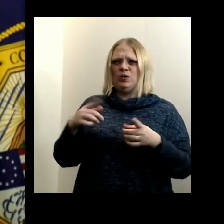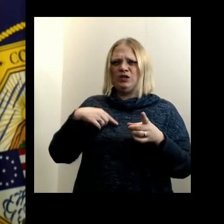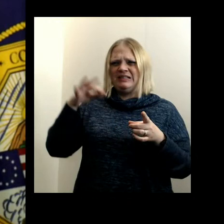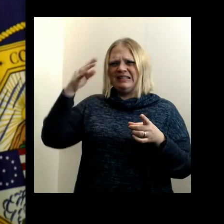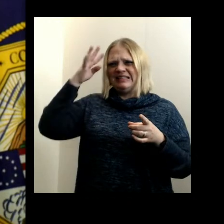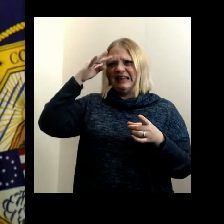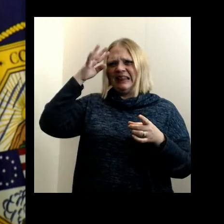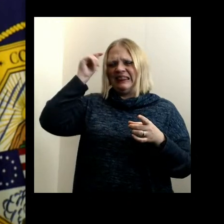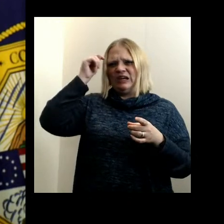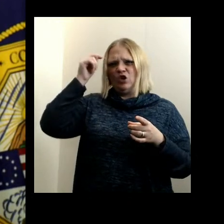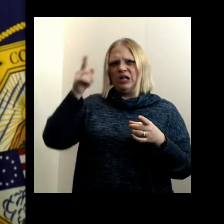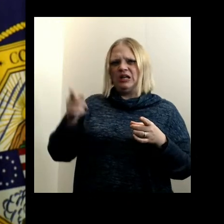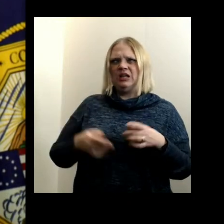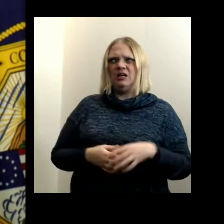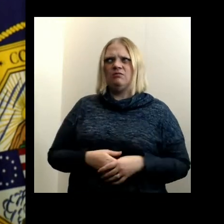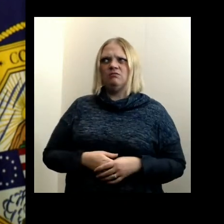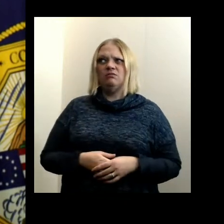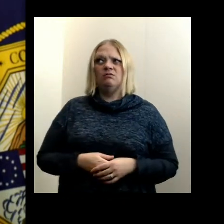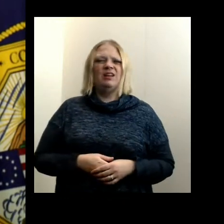I